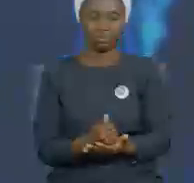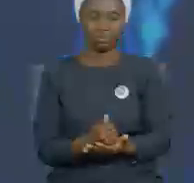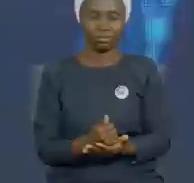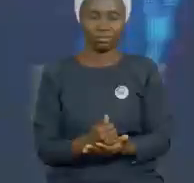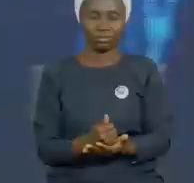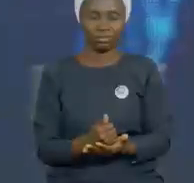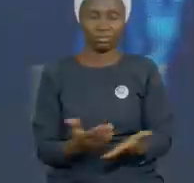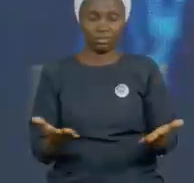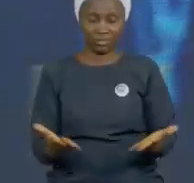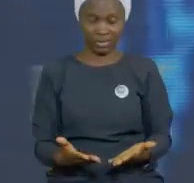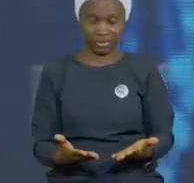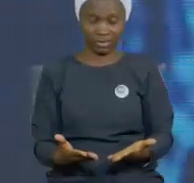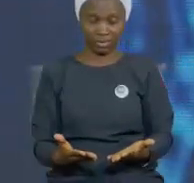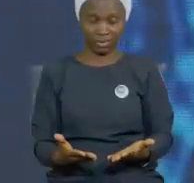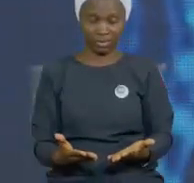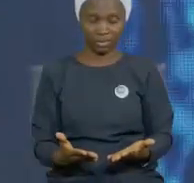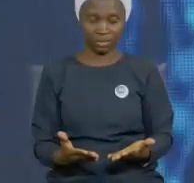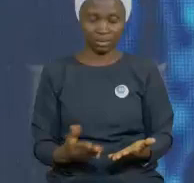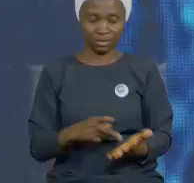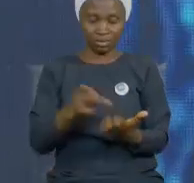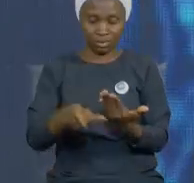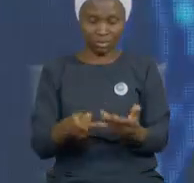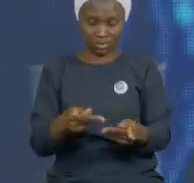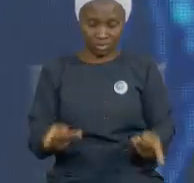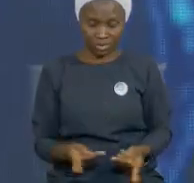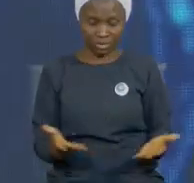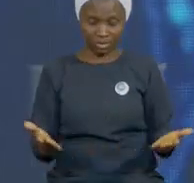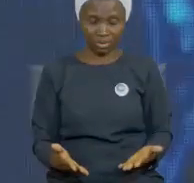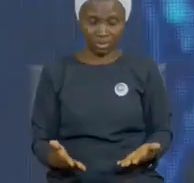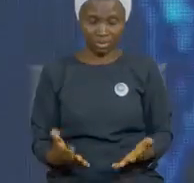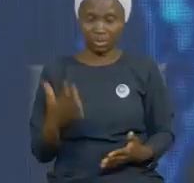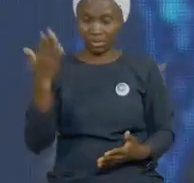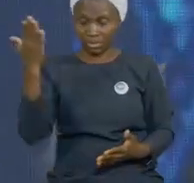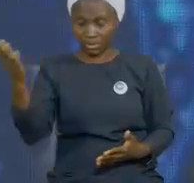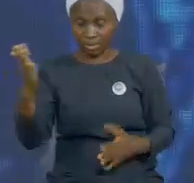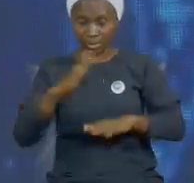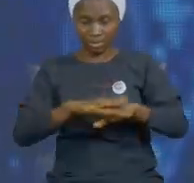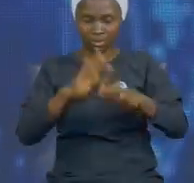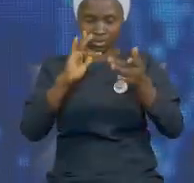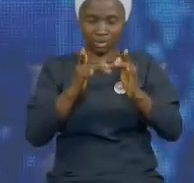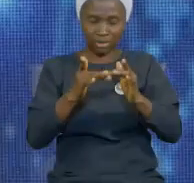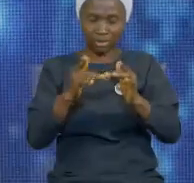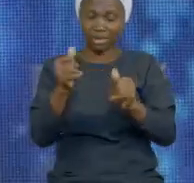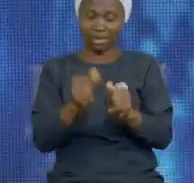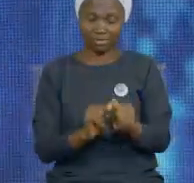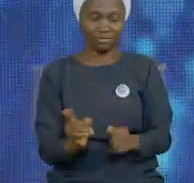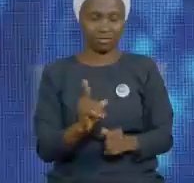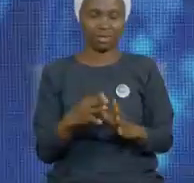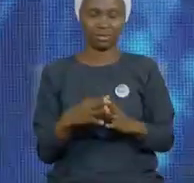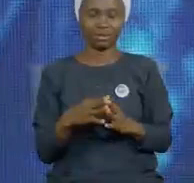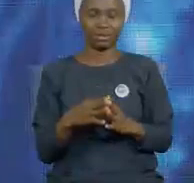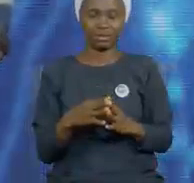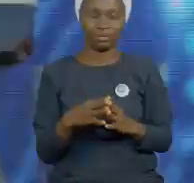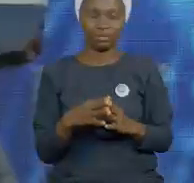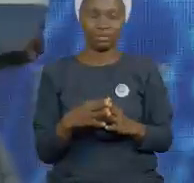Here at the Alpha location. There online, everywhere.